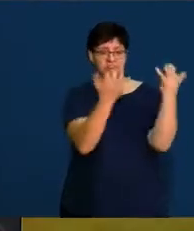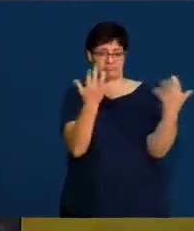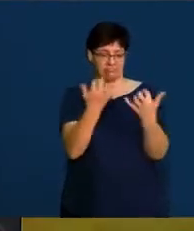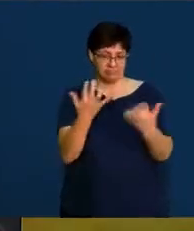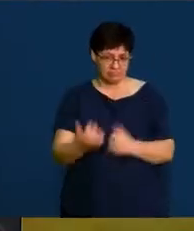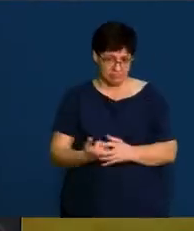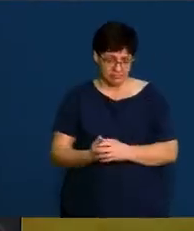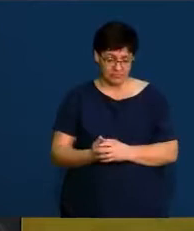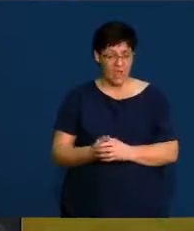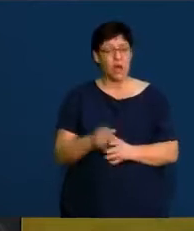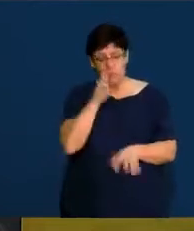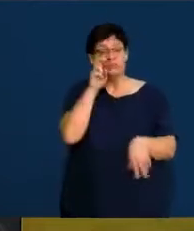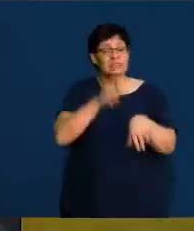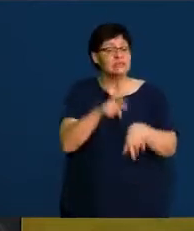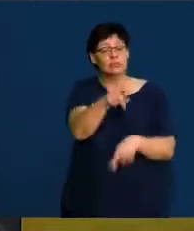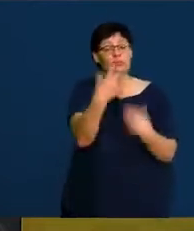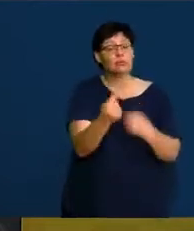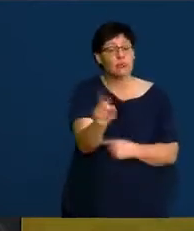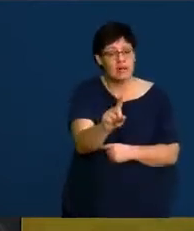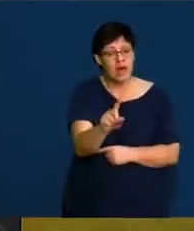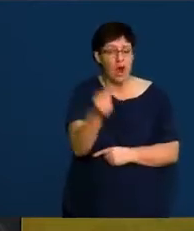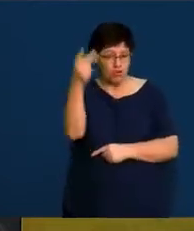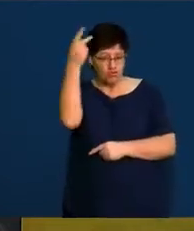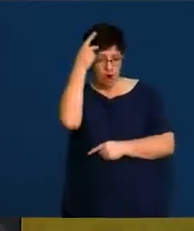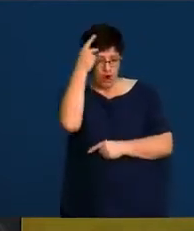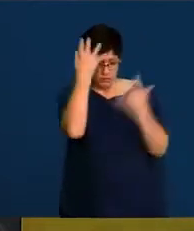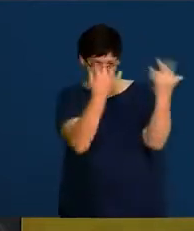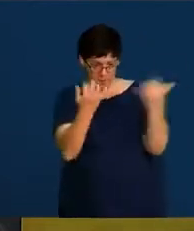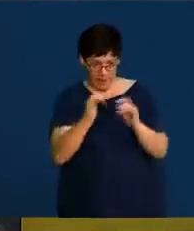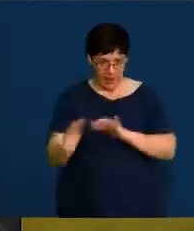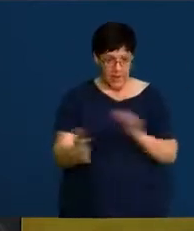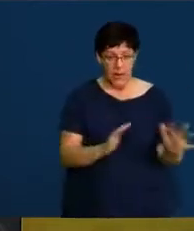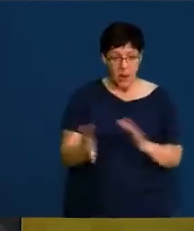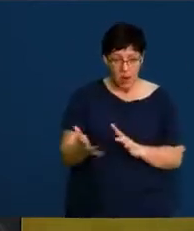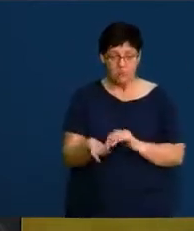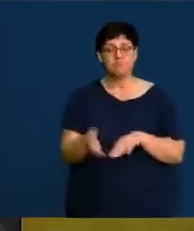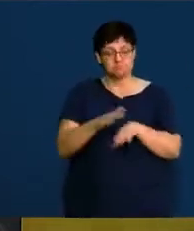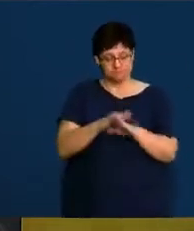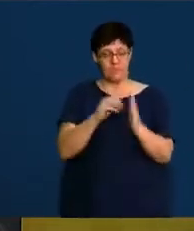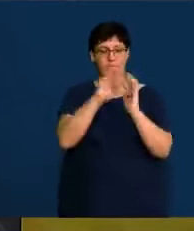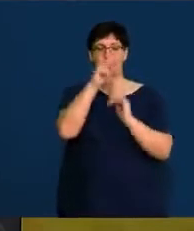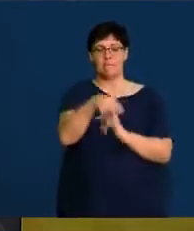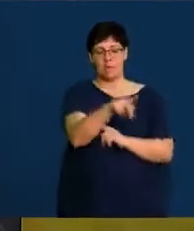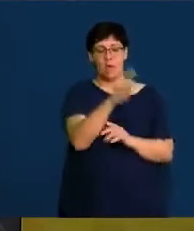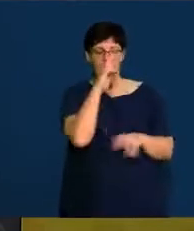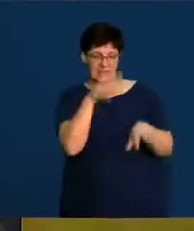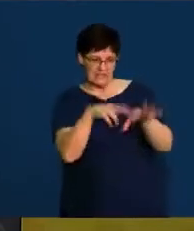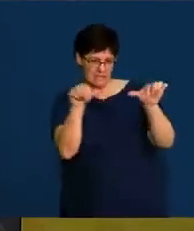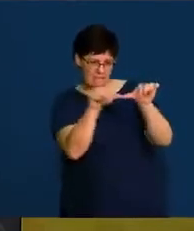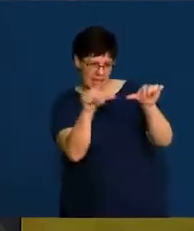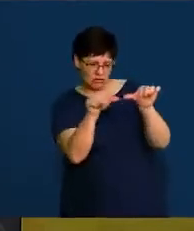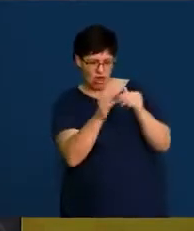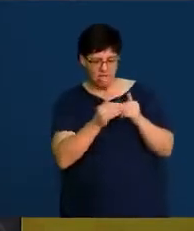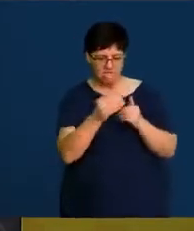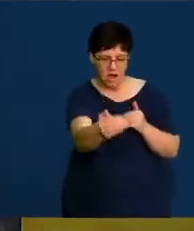what is required of you is to apply your knowledge of calculations on this map. That means measuring different